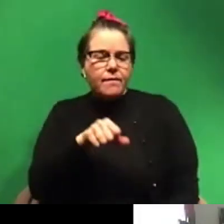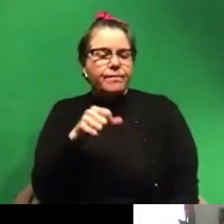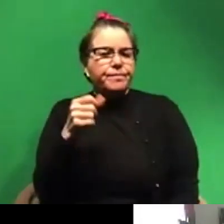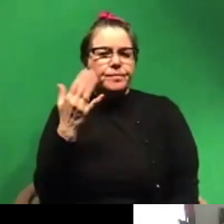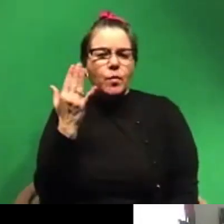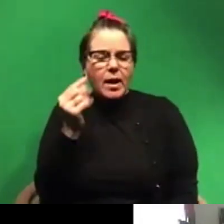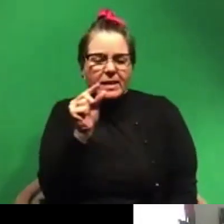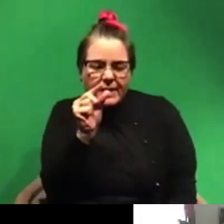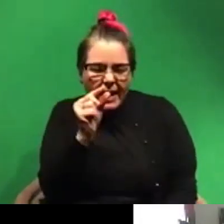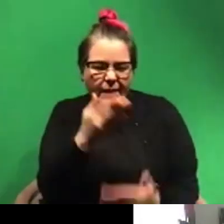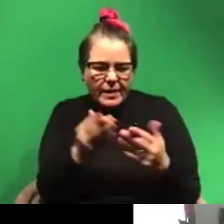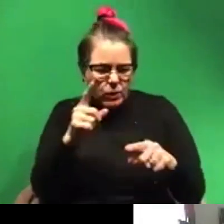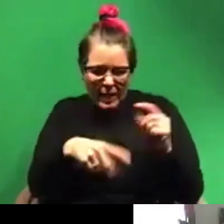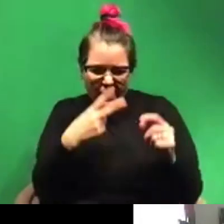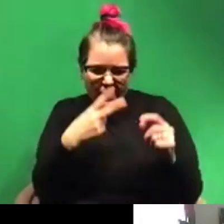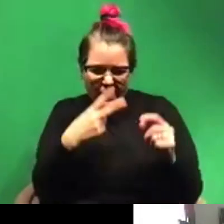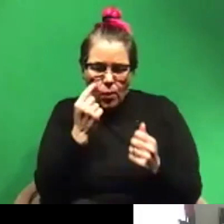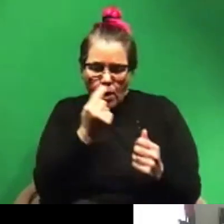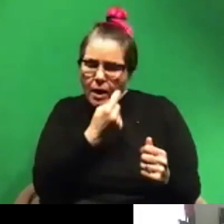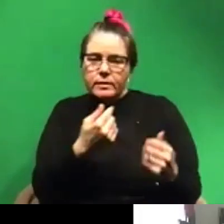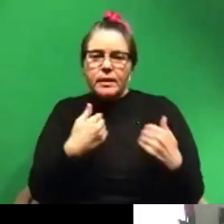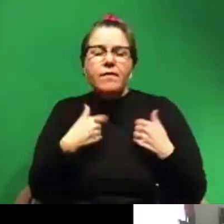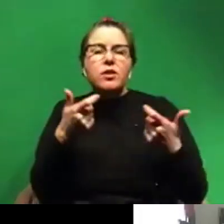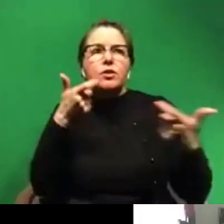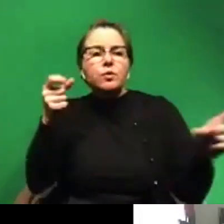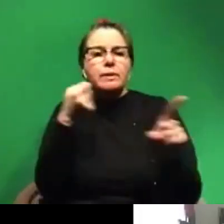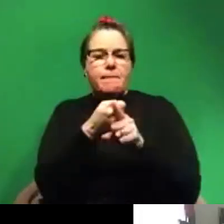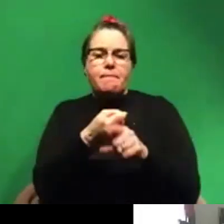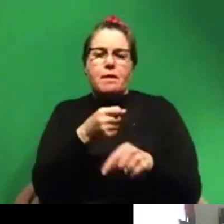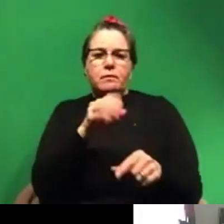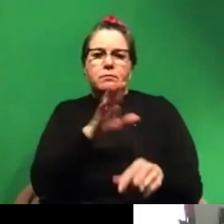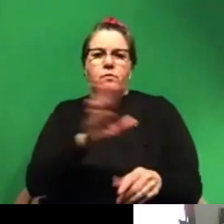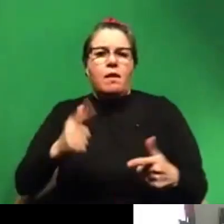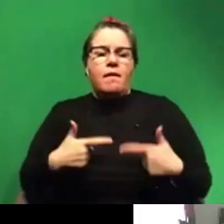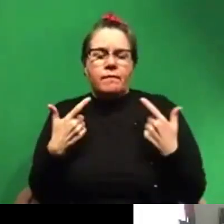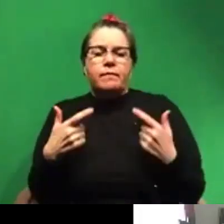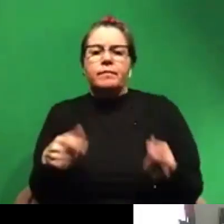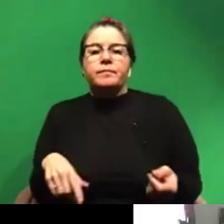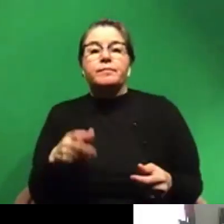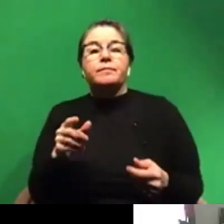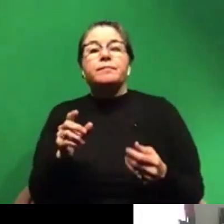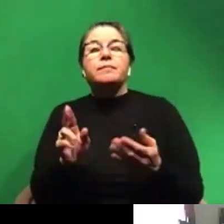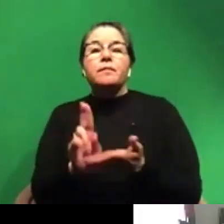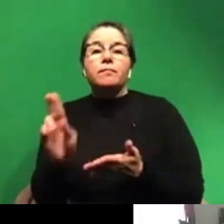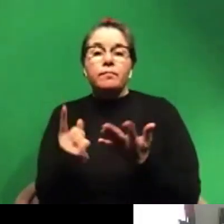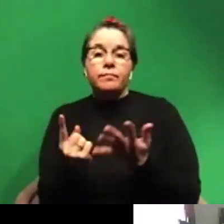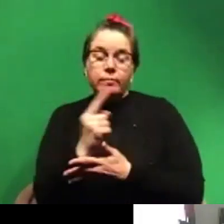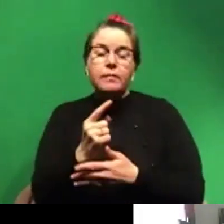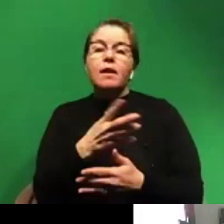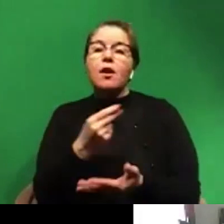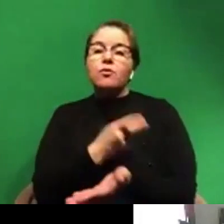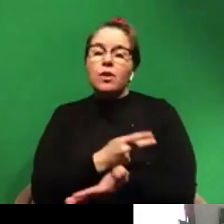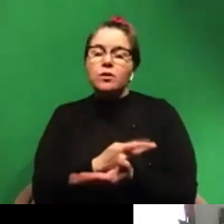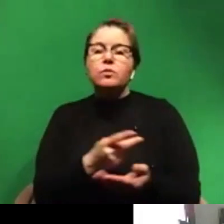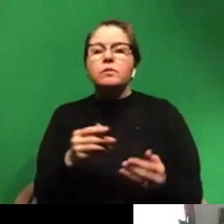that you can't even see with your eye had this huge impact on your life. When I was an undergrad and a grad student, I studied microbes that